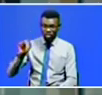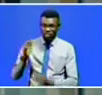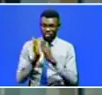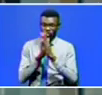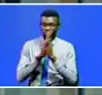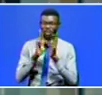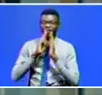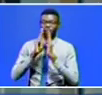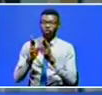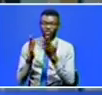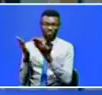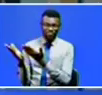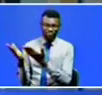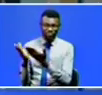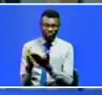communal warfare.